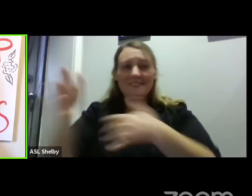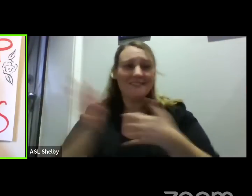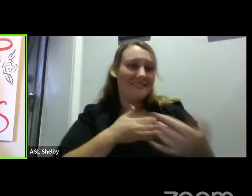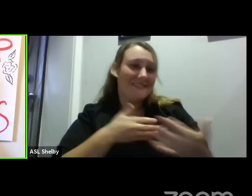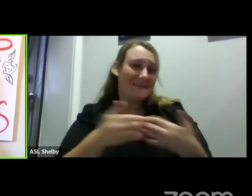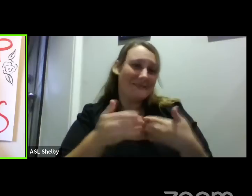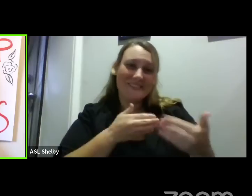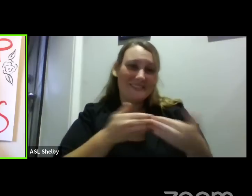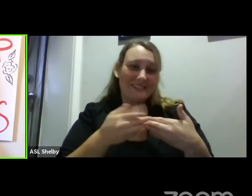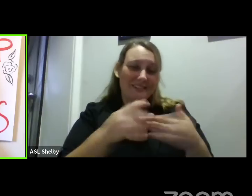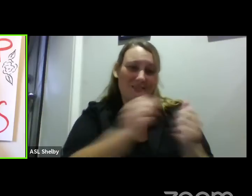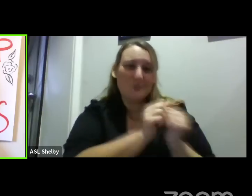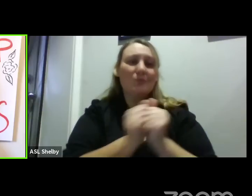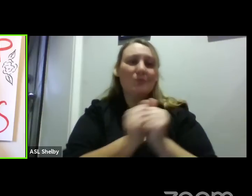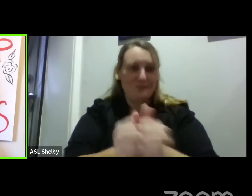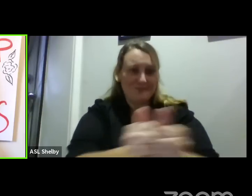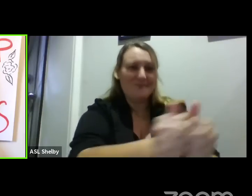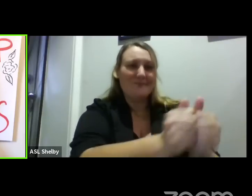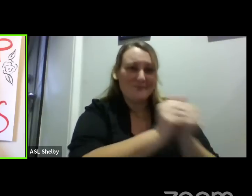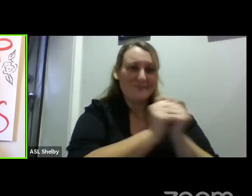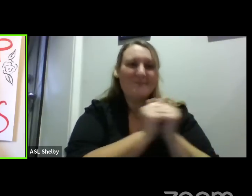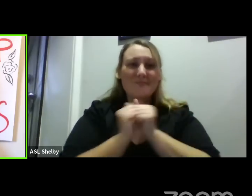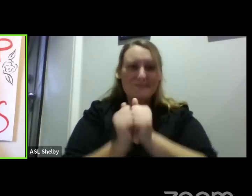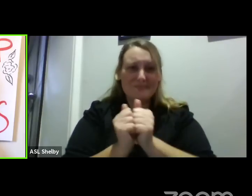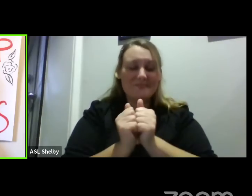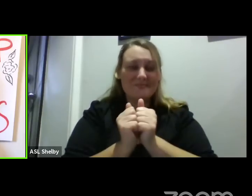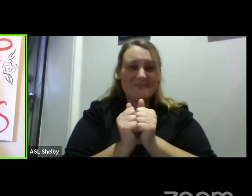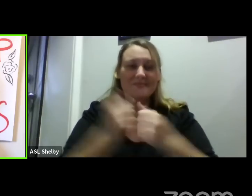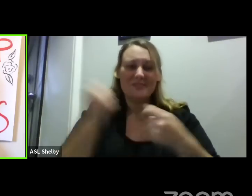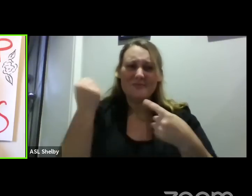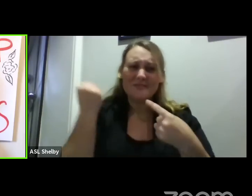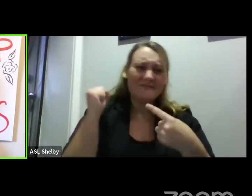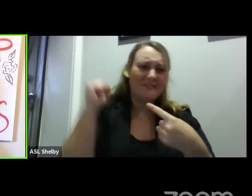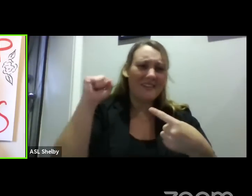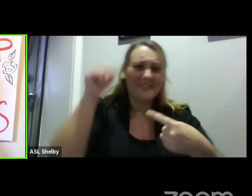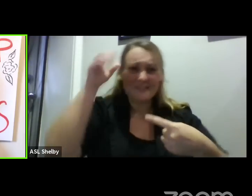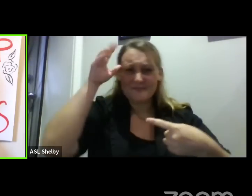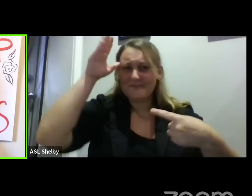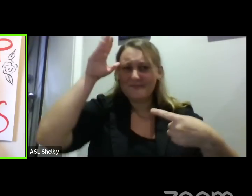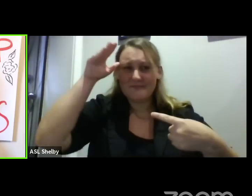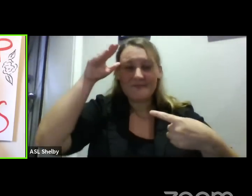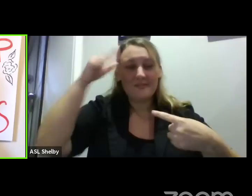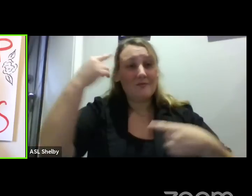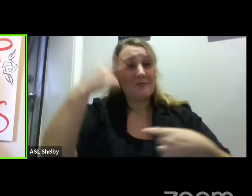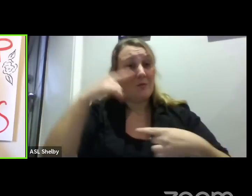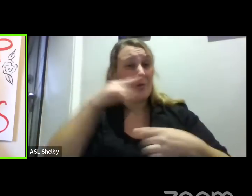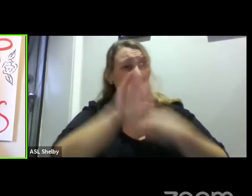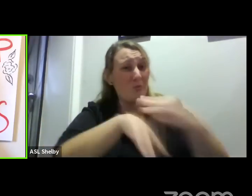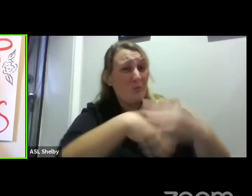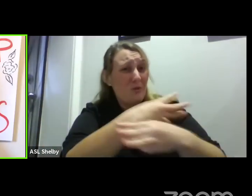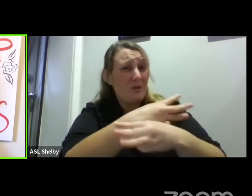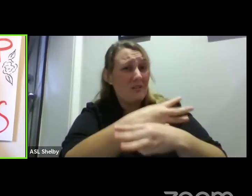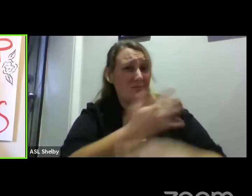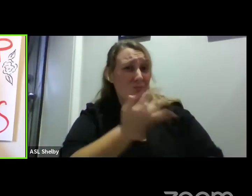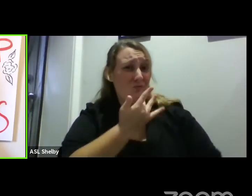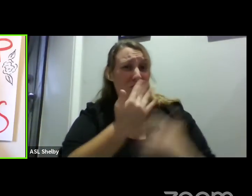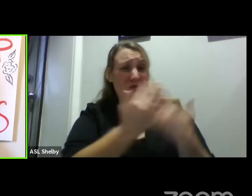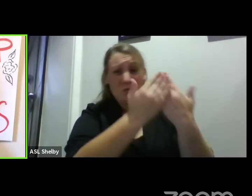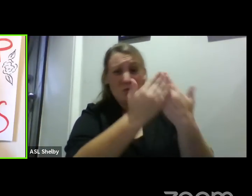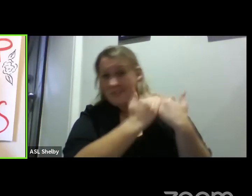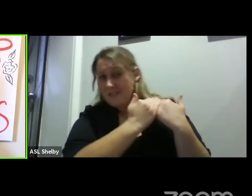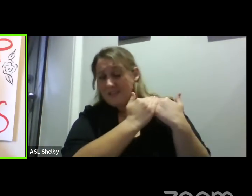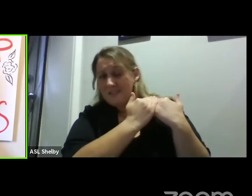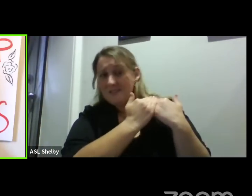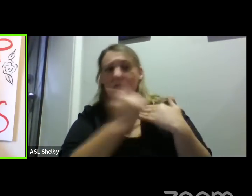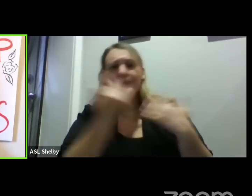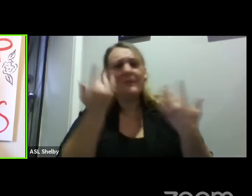defiantly circulating in an online world that would really rather silence us. We do this for Lorena. We